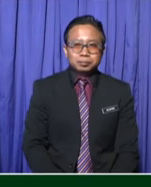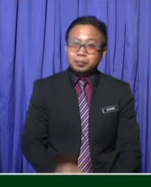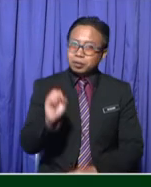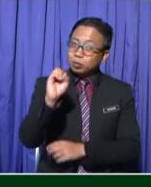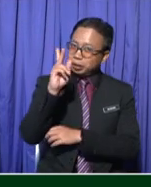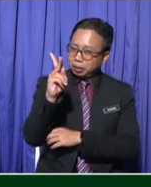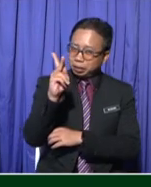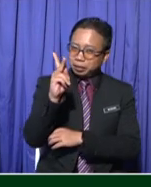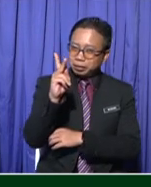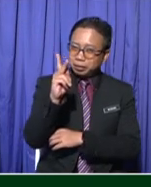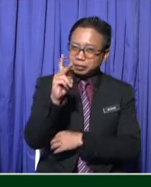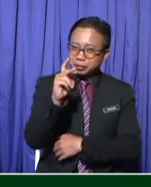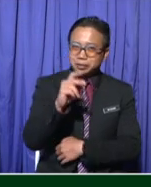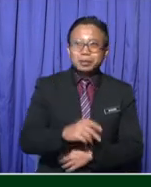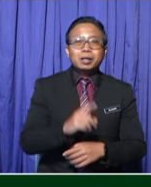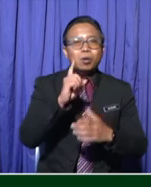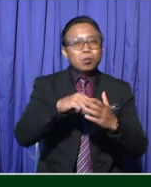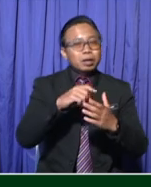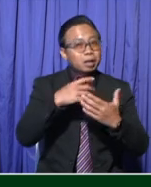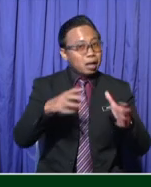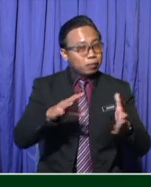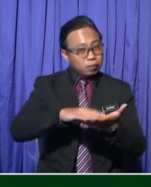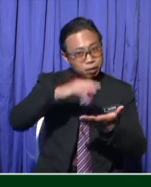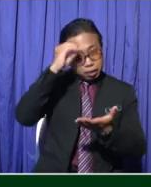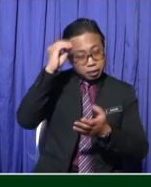Okay, class, what have you learned today?